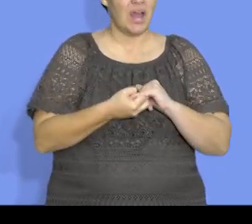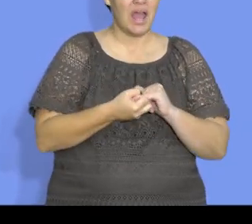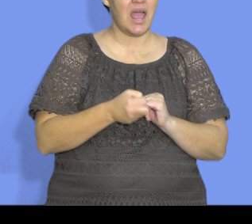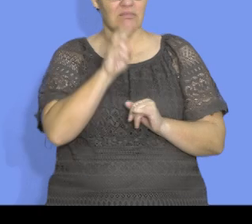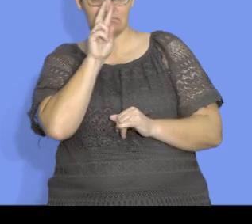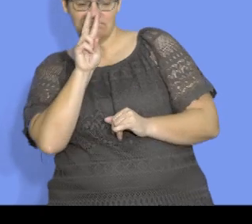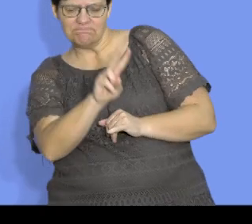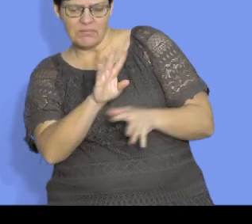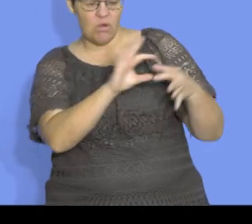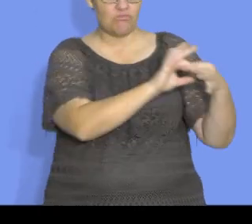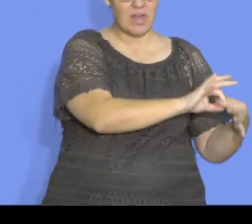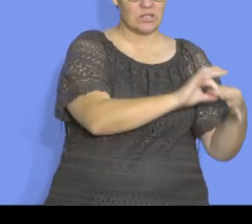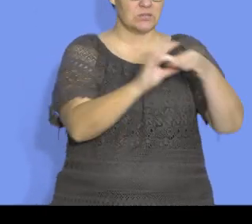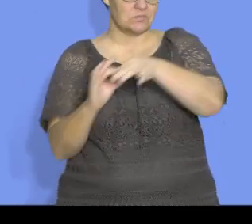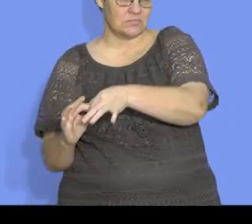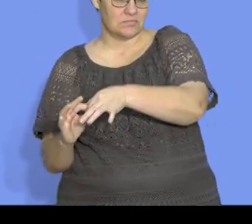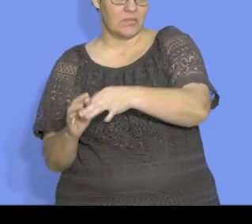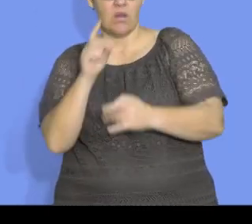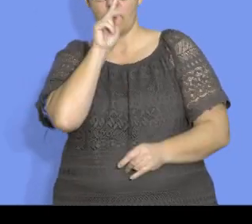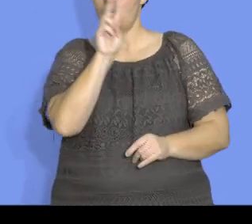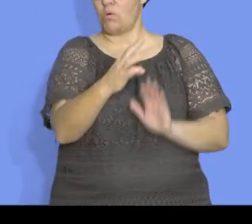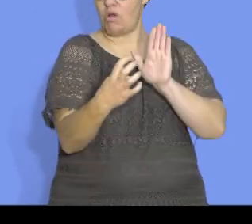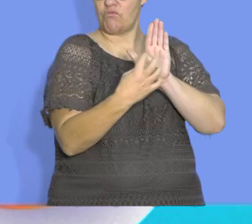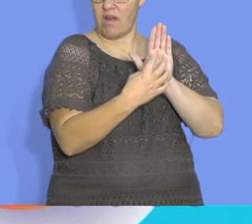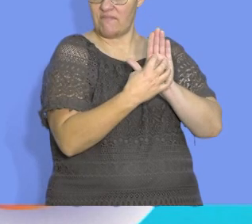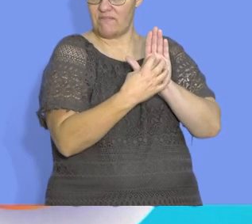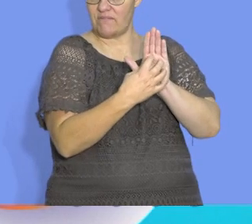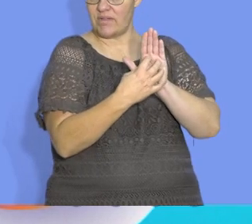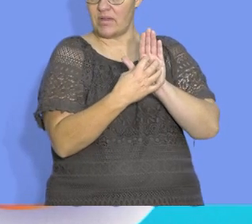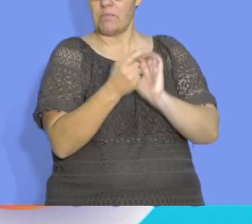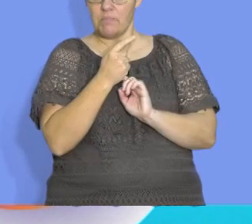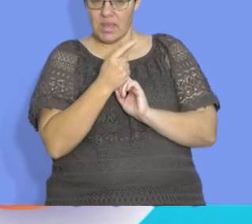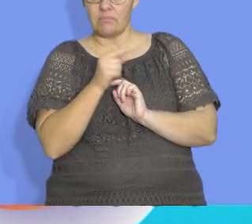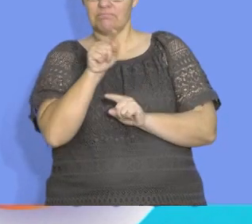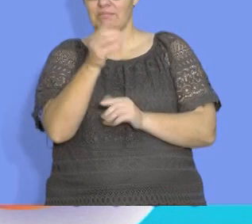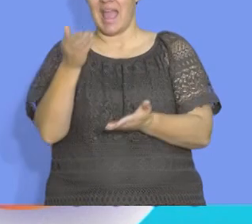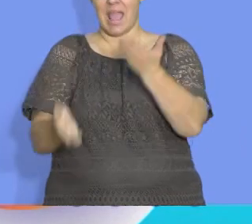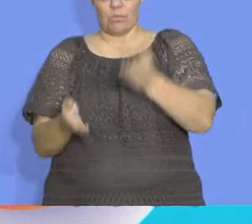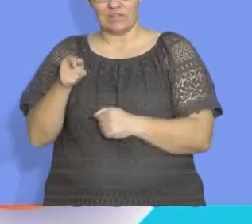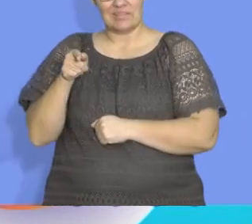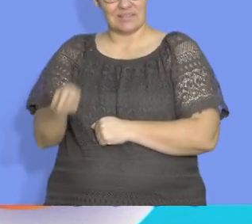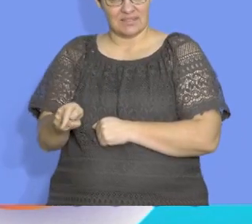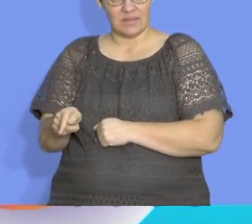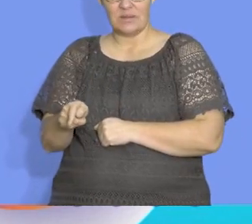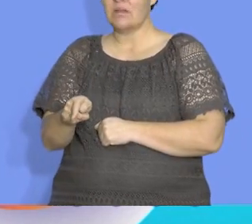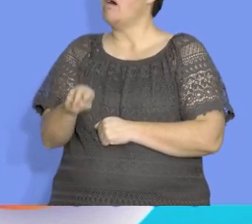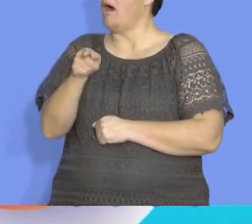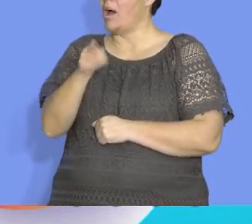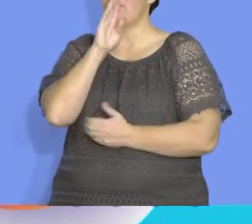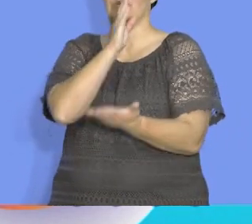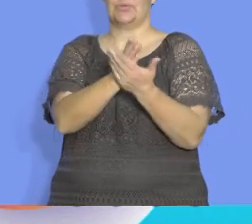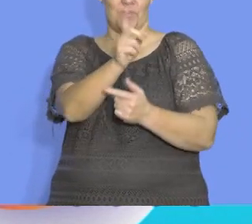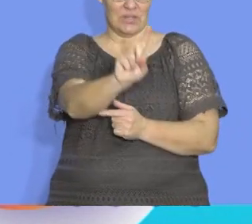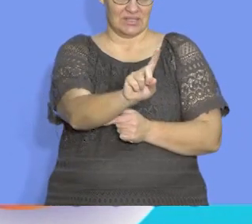trying to look at relationships and you're trying to look at graphs, relating them to an equation, that you must make